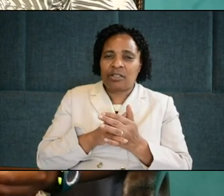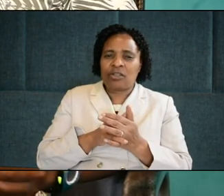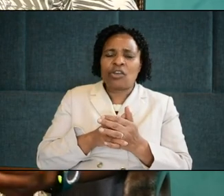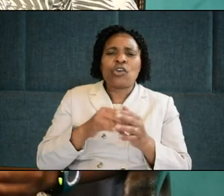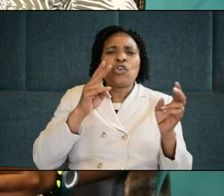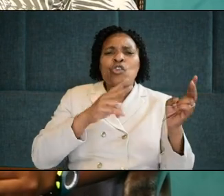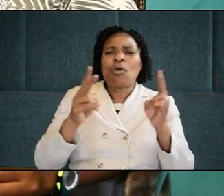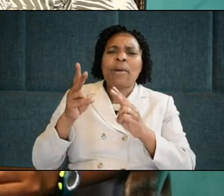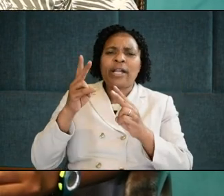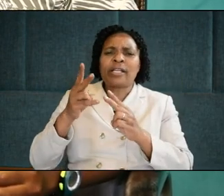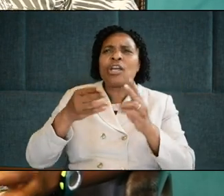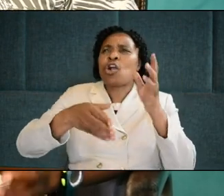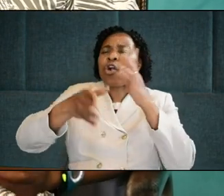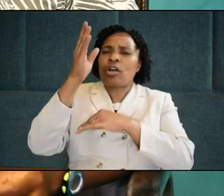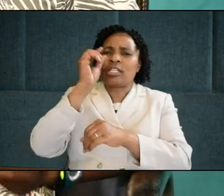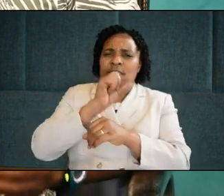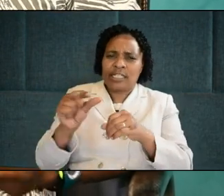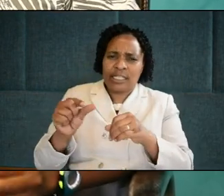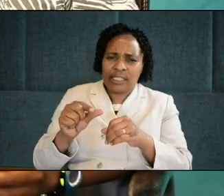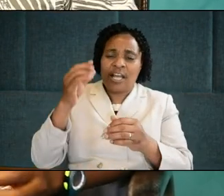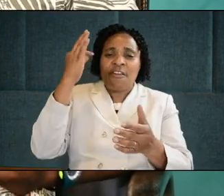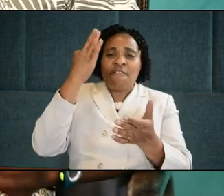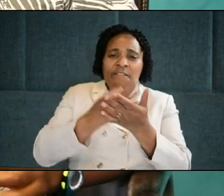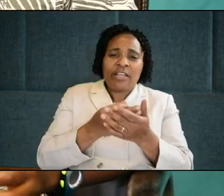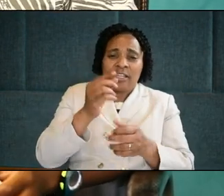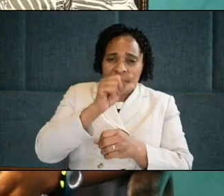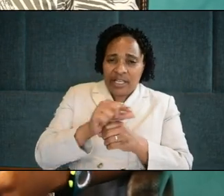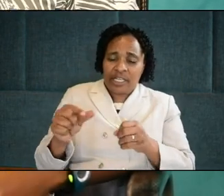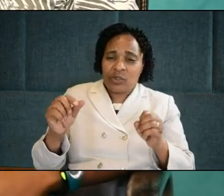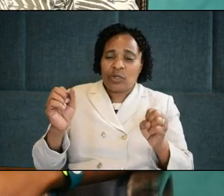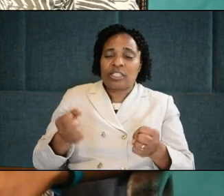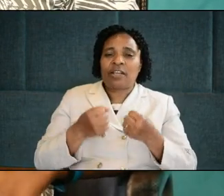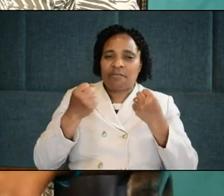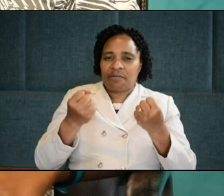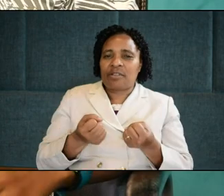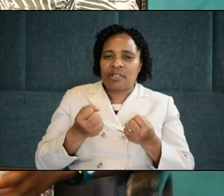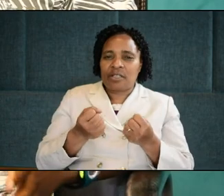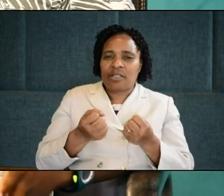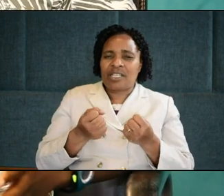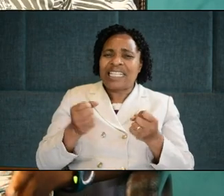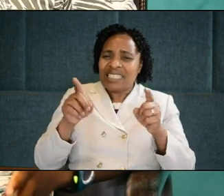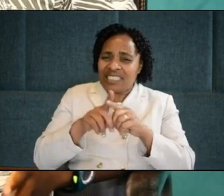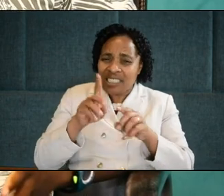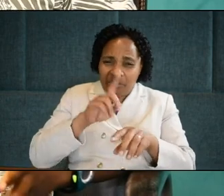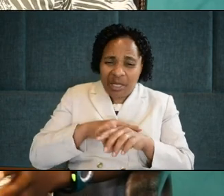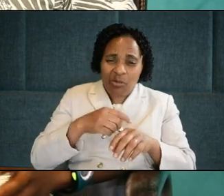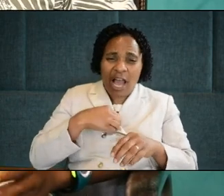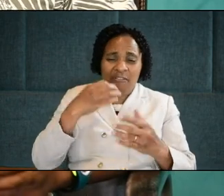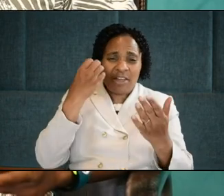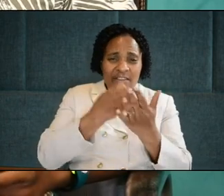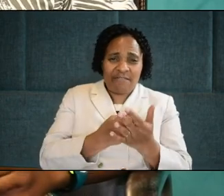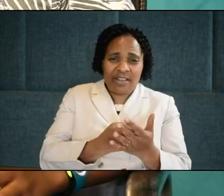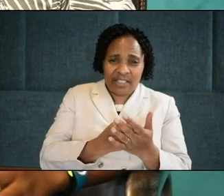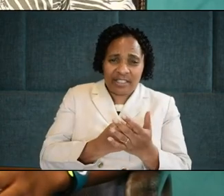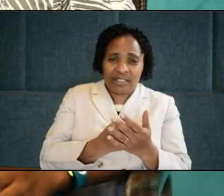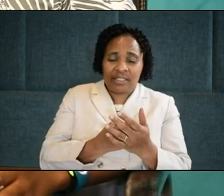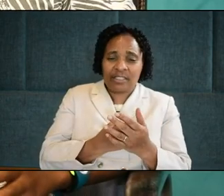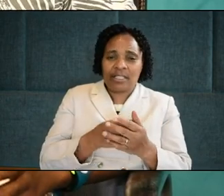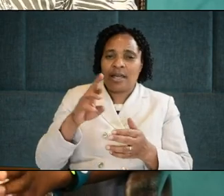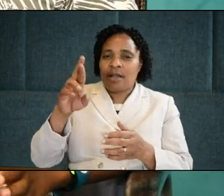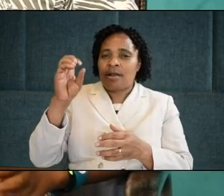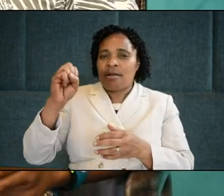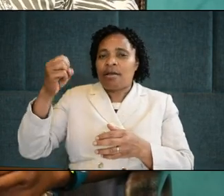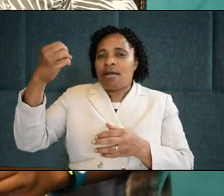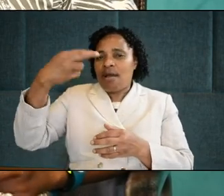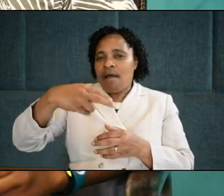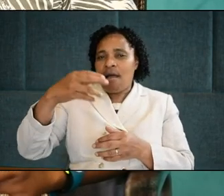it's usually by God's grace and the faith in that grace that we are saved. And even we have evidence from like Rahab's story